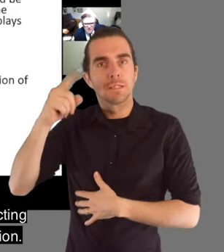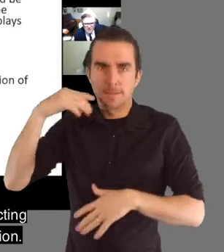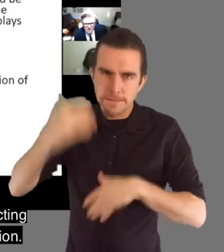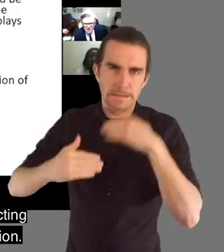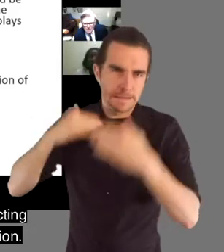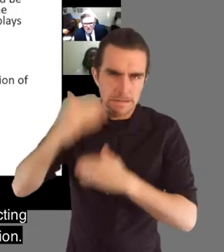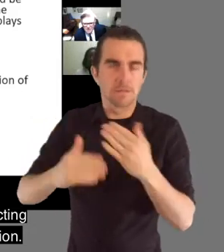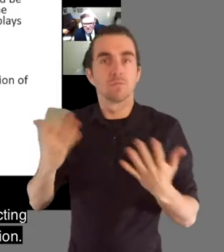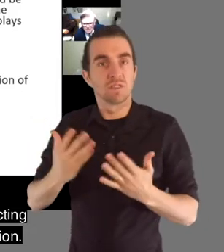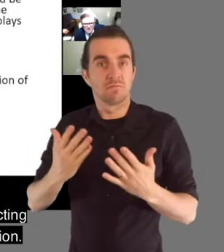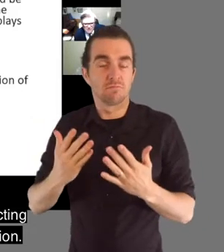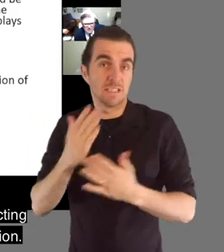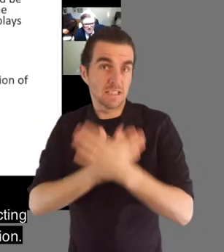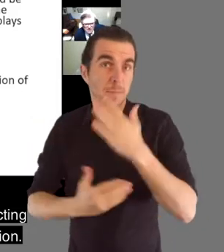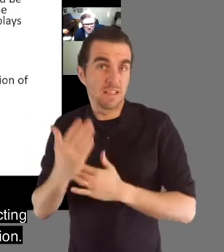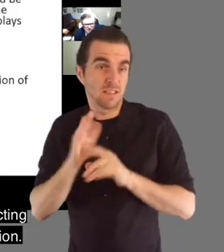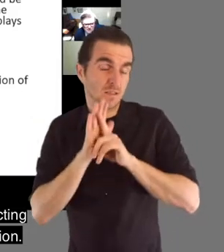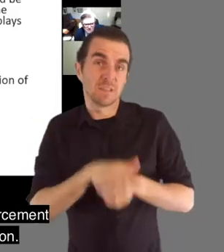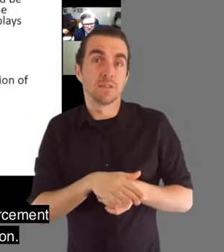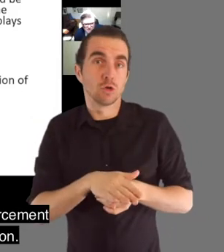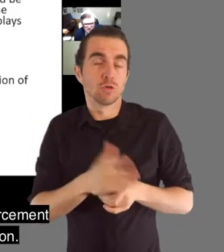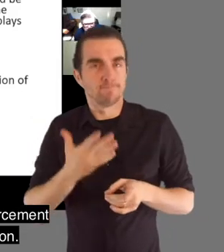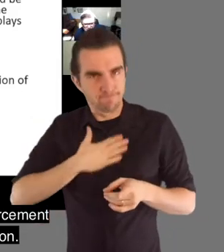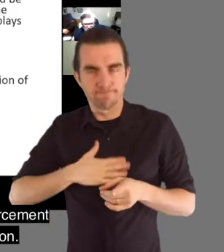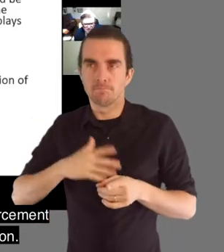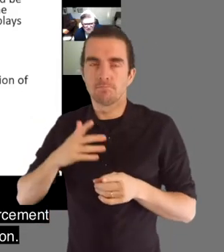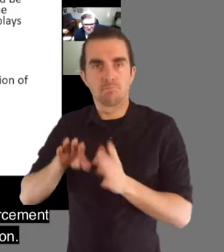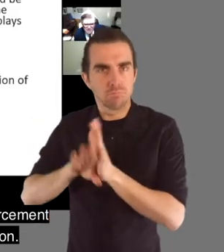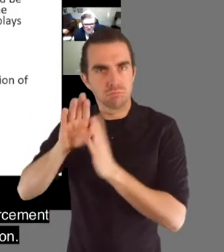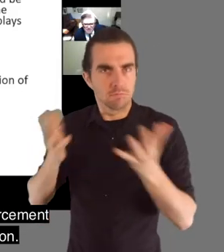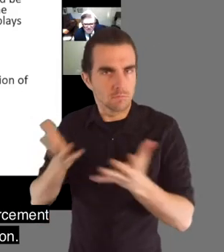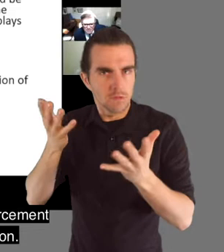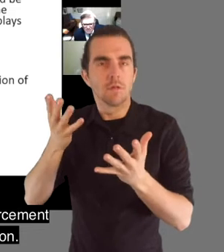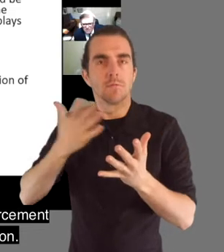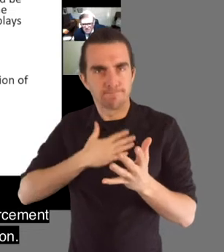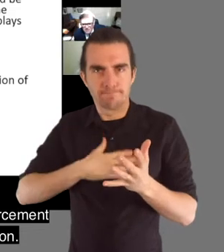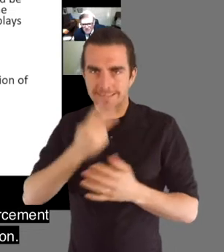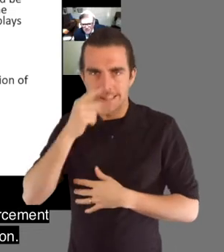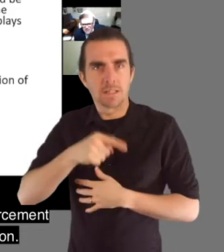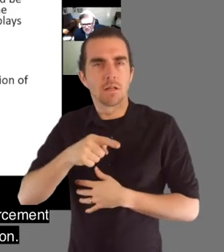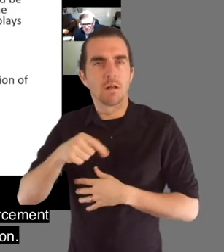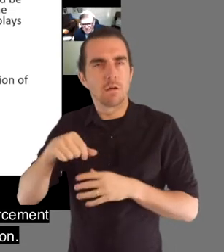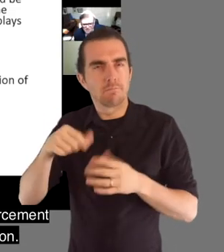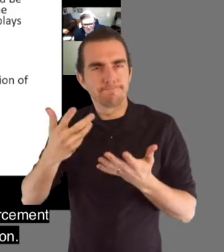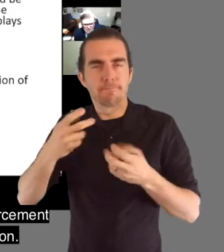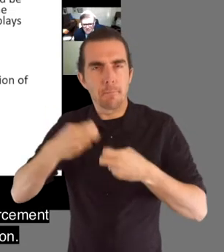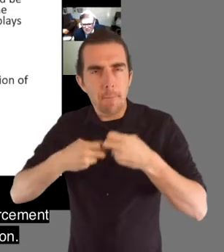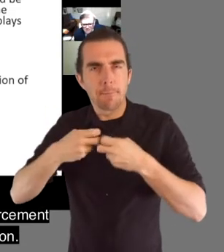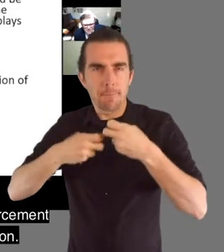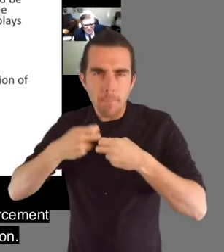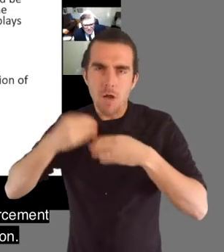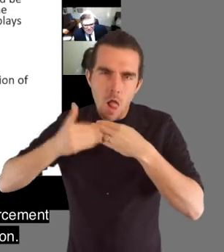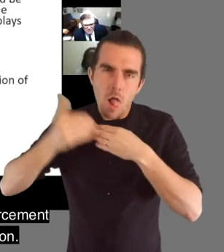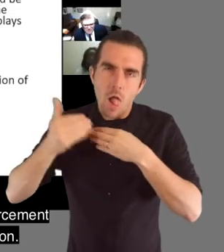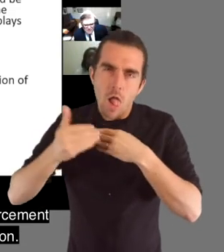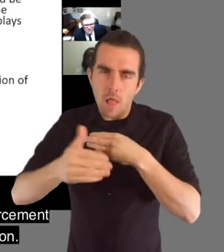made in enacting disability discrimination legislation. A continuing problem remains enforcement and